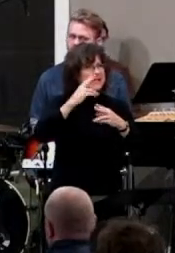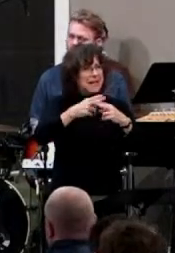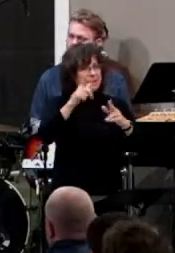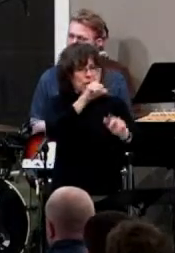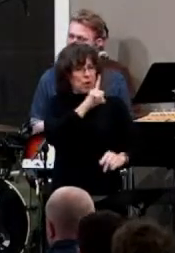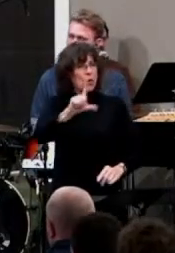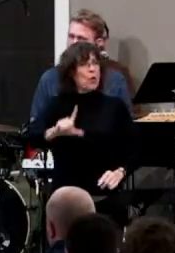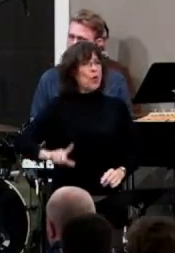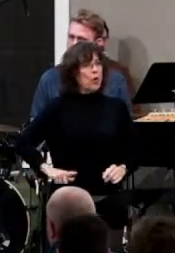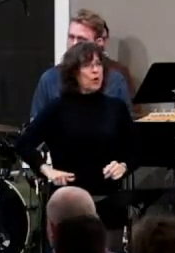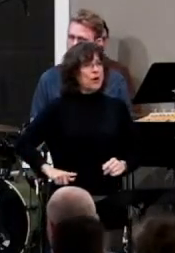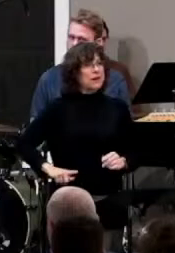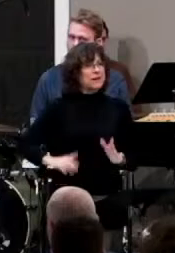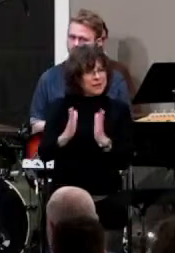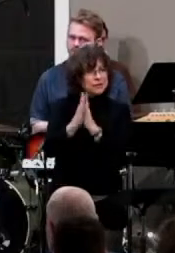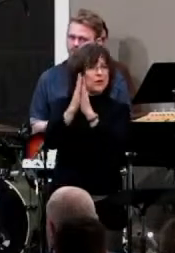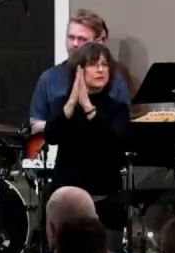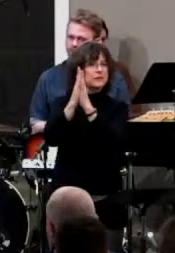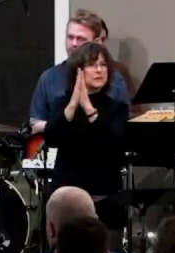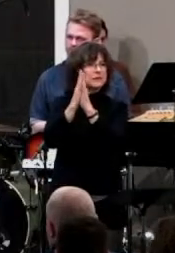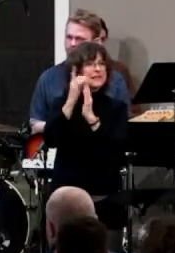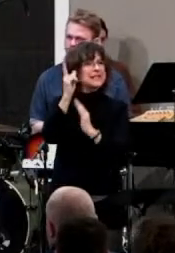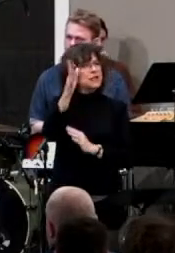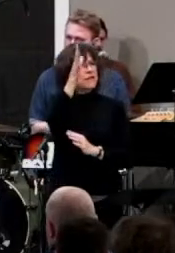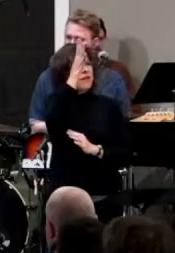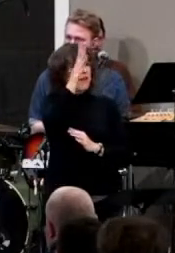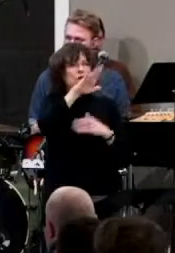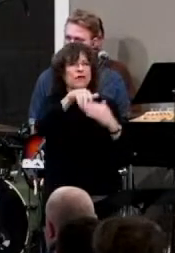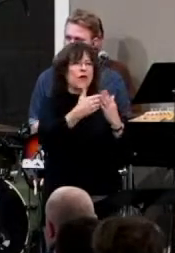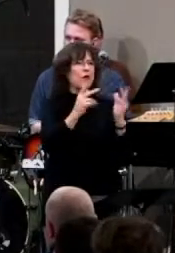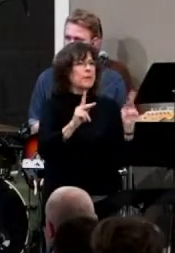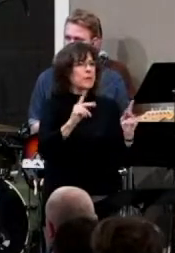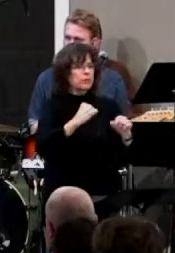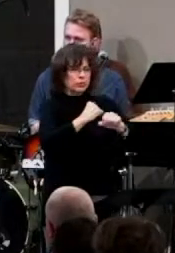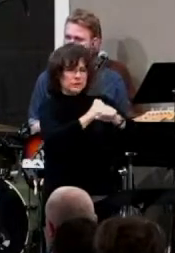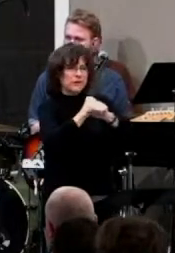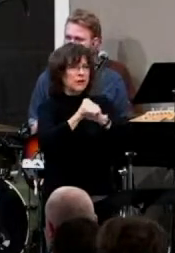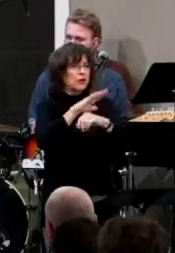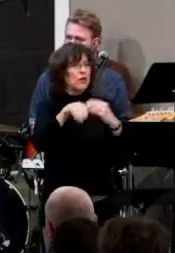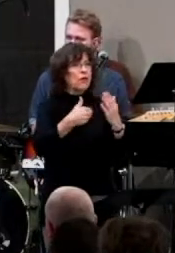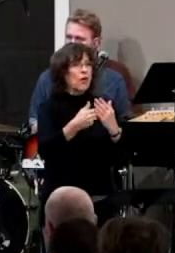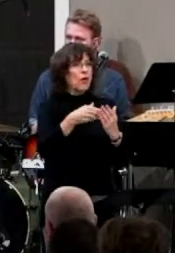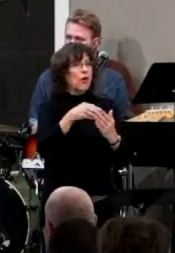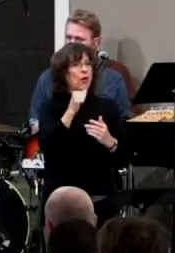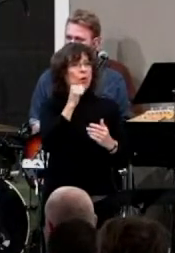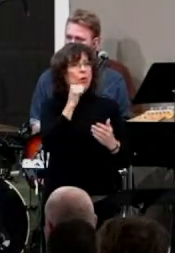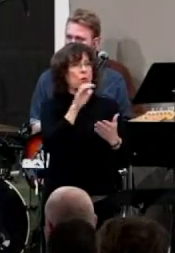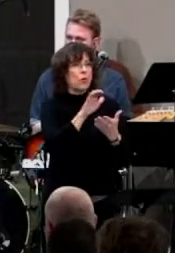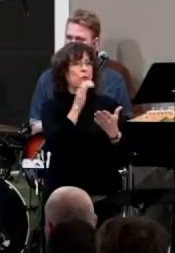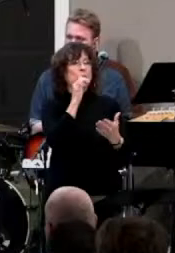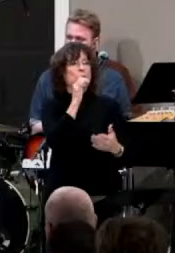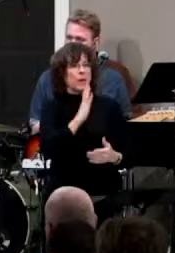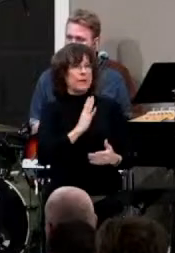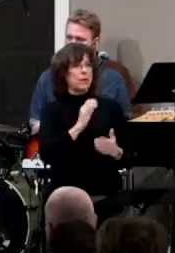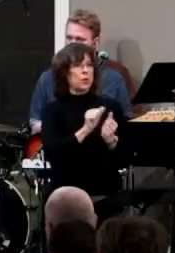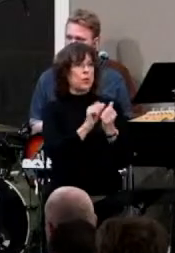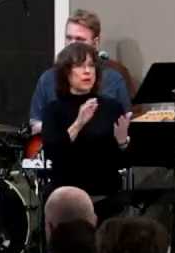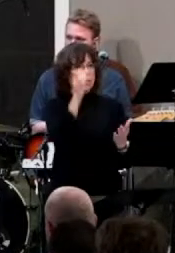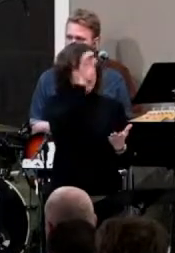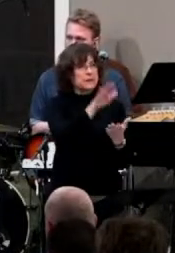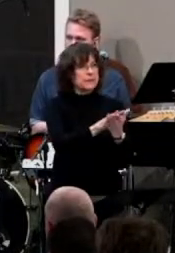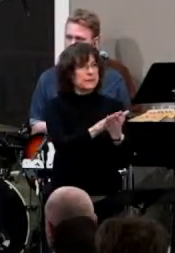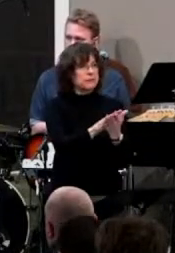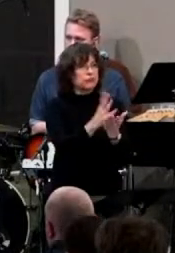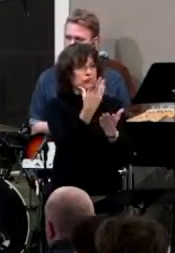him. Father of the fatherless and protector of widows is God in his holy habitation.